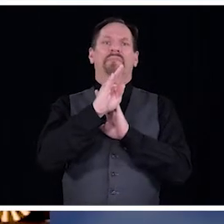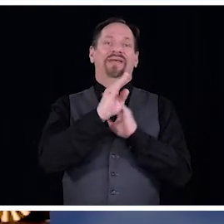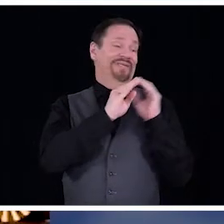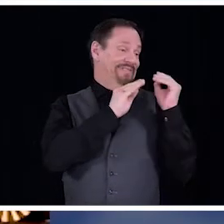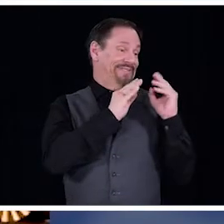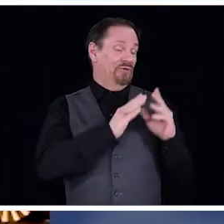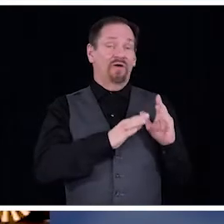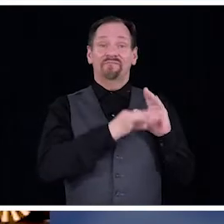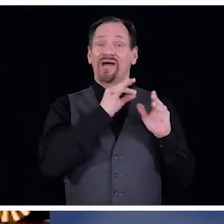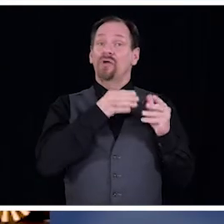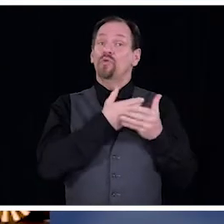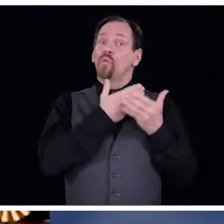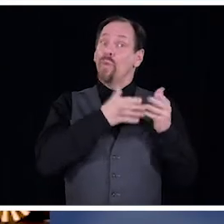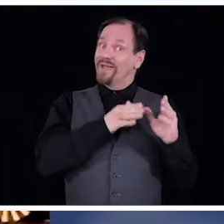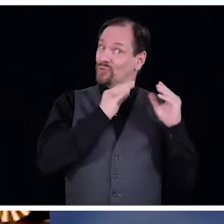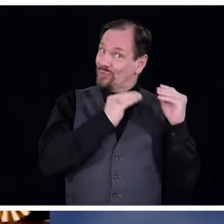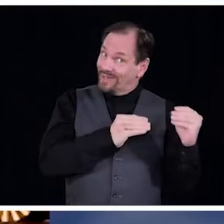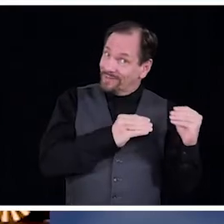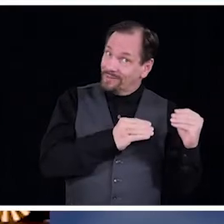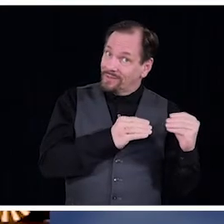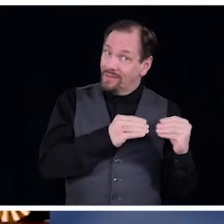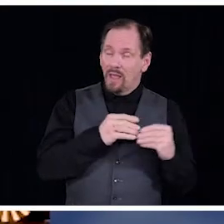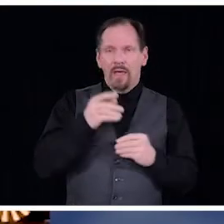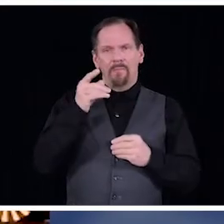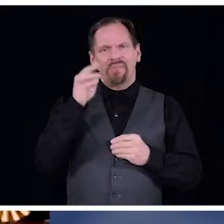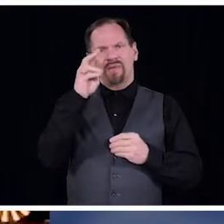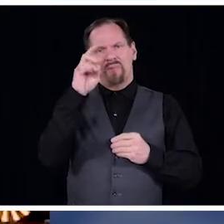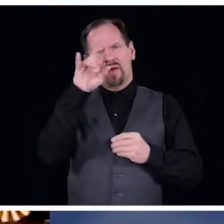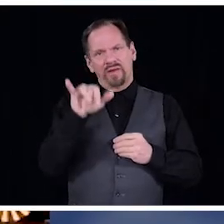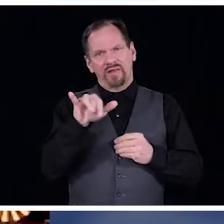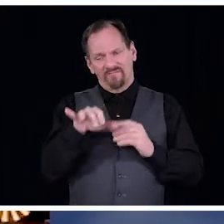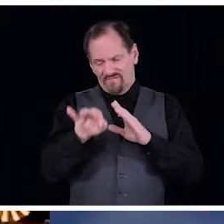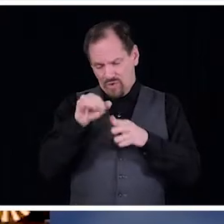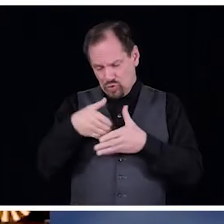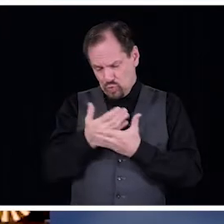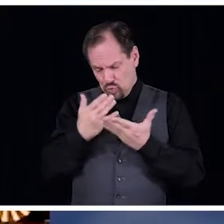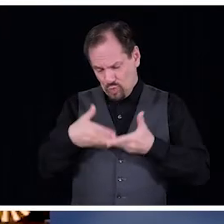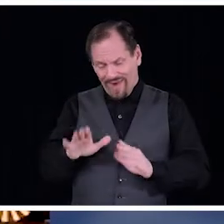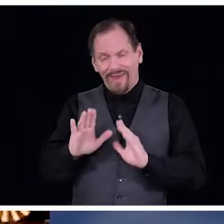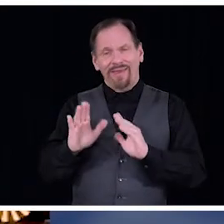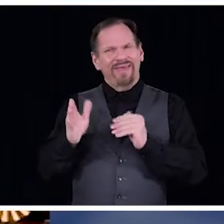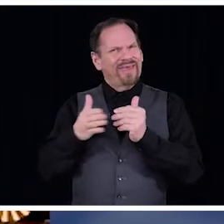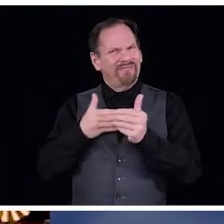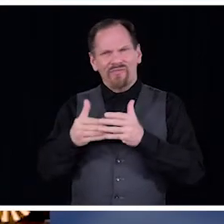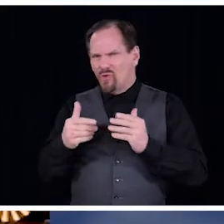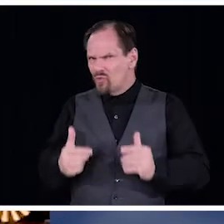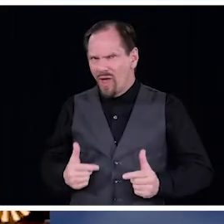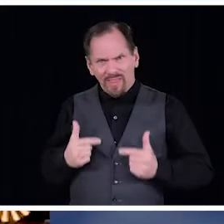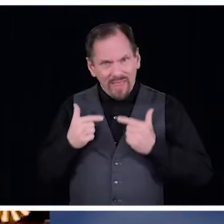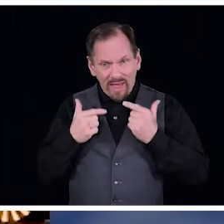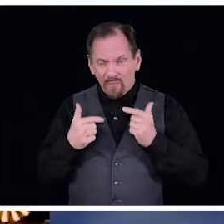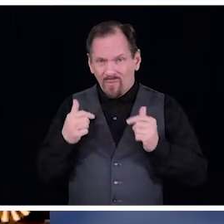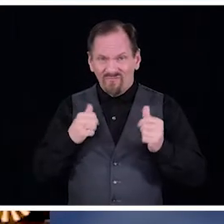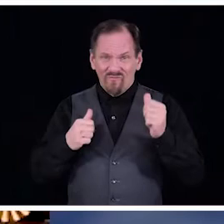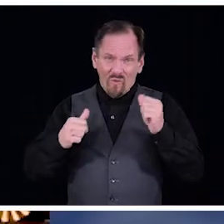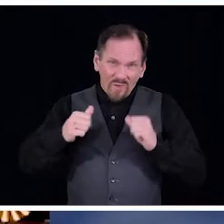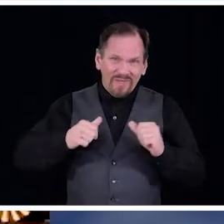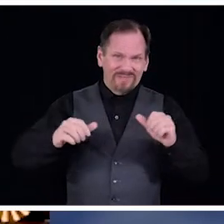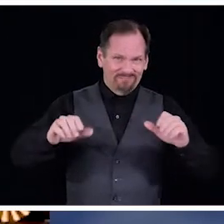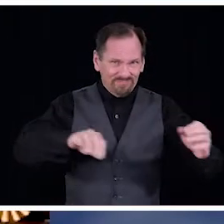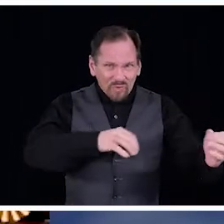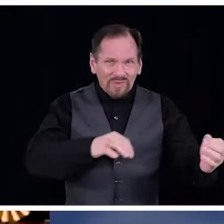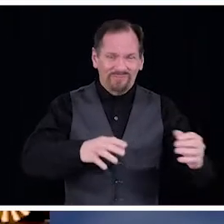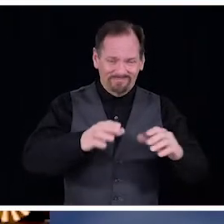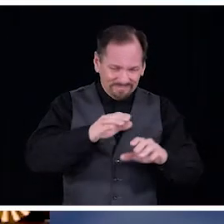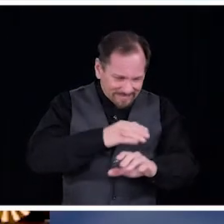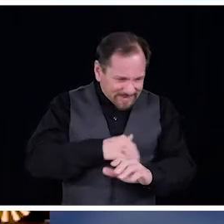teach. Peabody found a new way, despite the absence of live performances, to push the work of its students and faculty out into the world